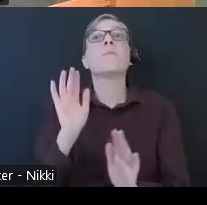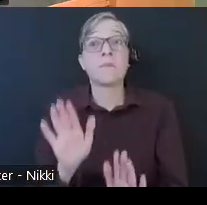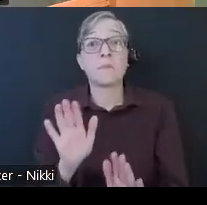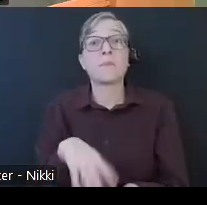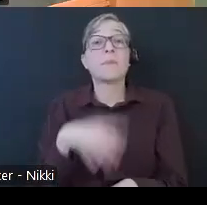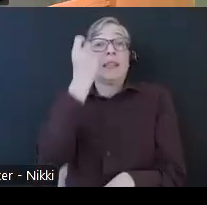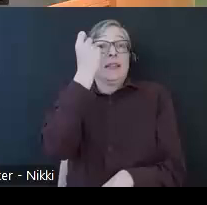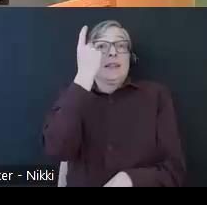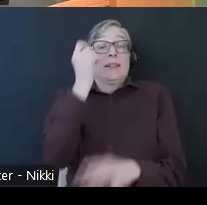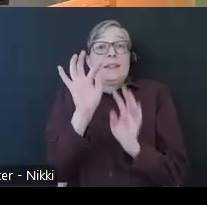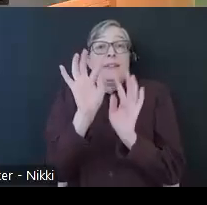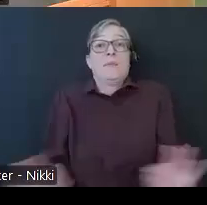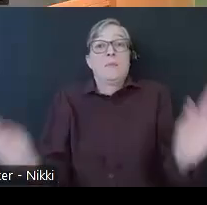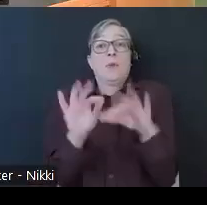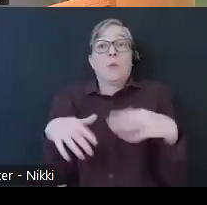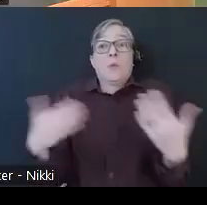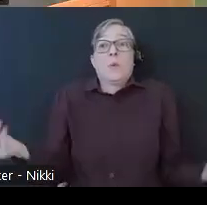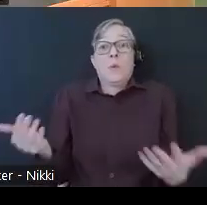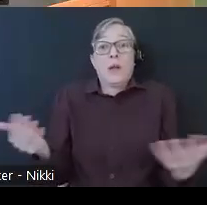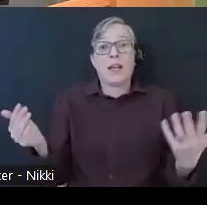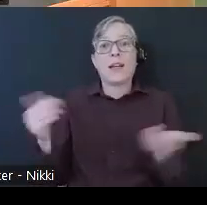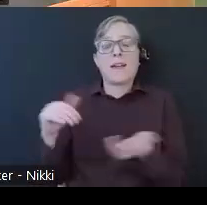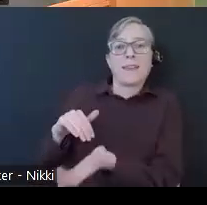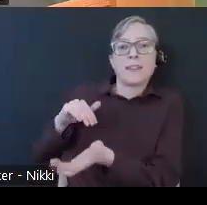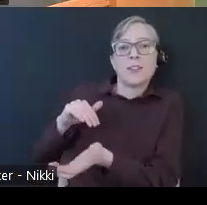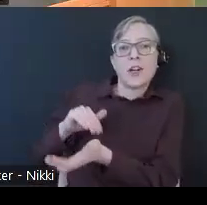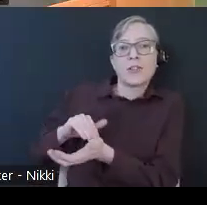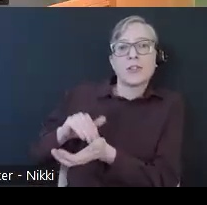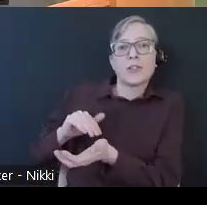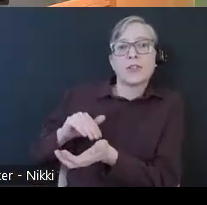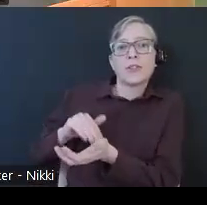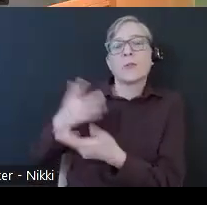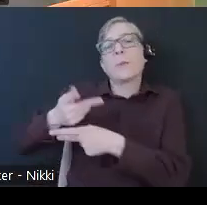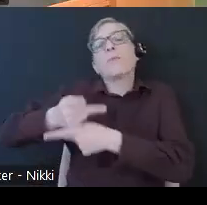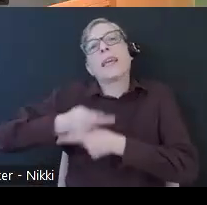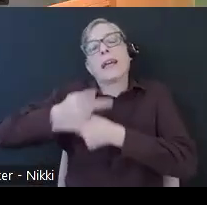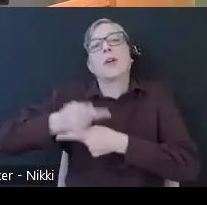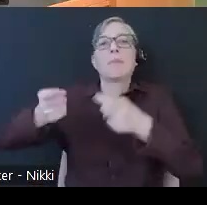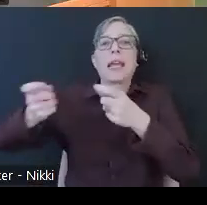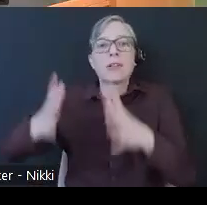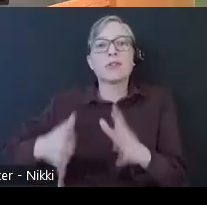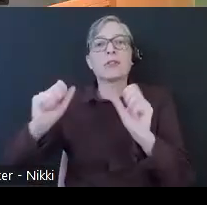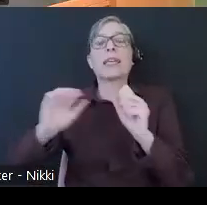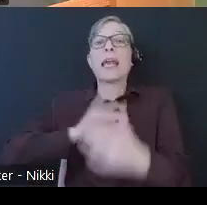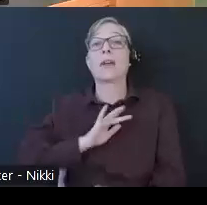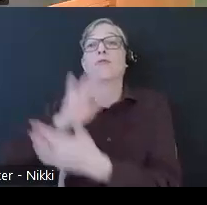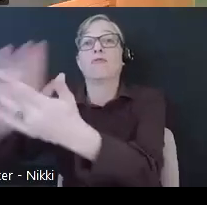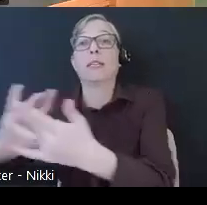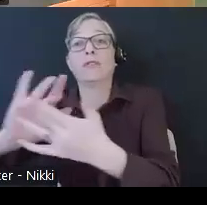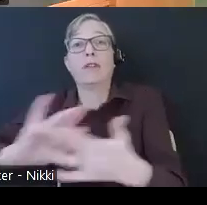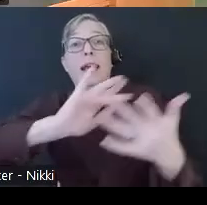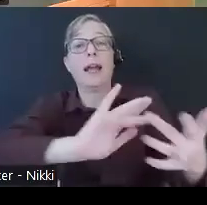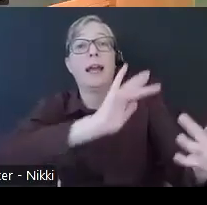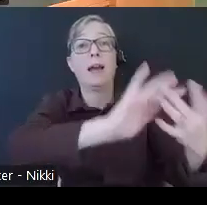come in. We track patients using registries and algorithms, for how to adjust care, whether it's